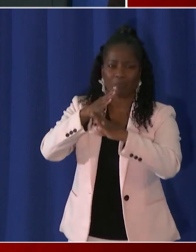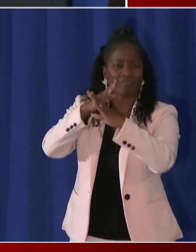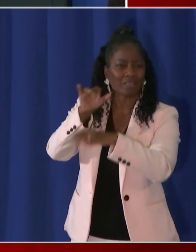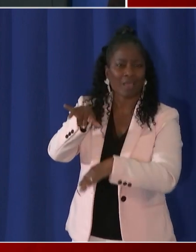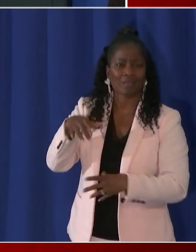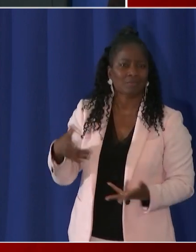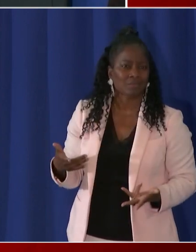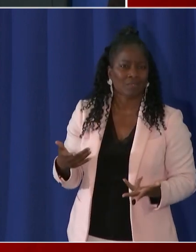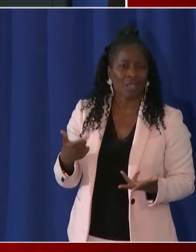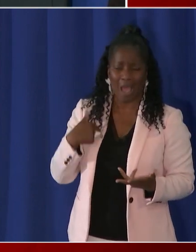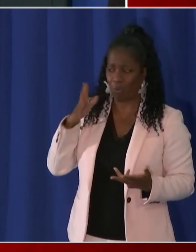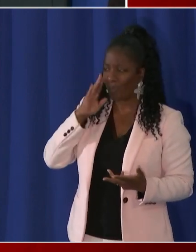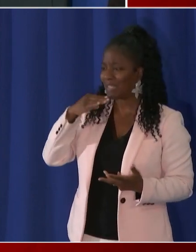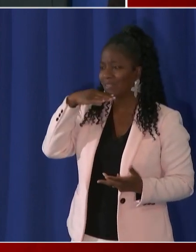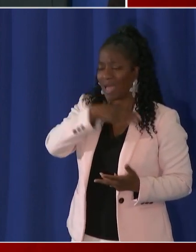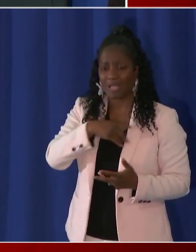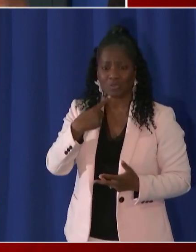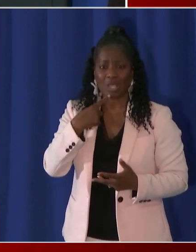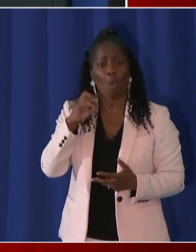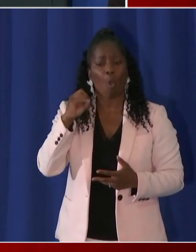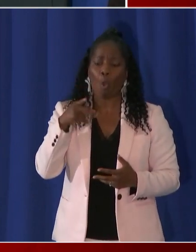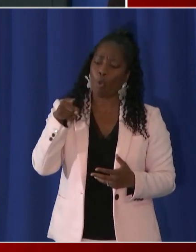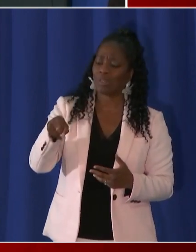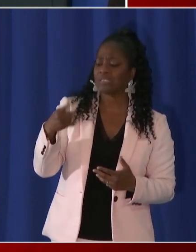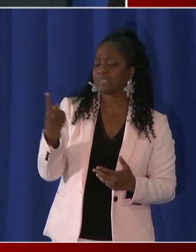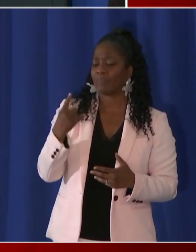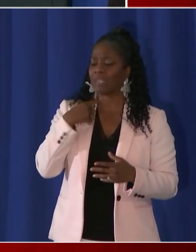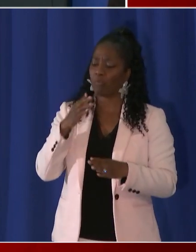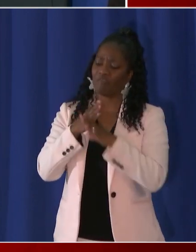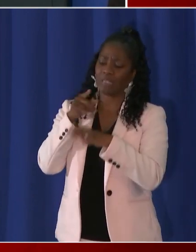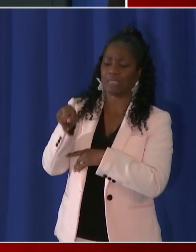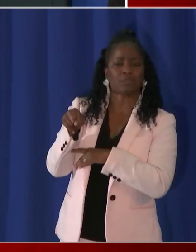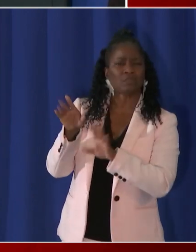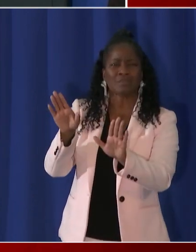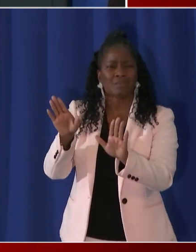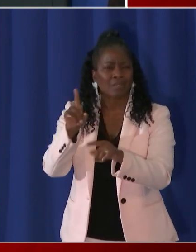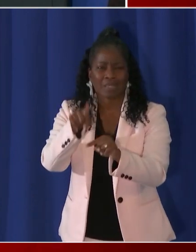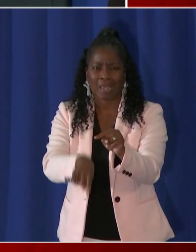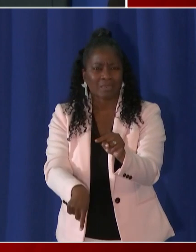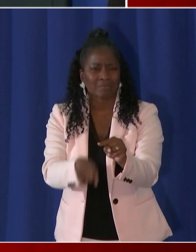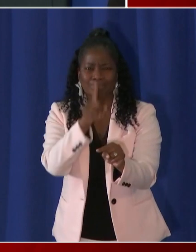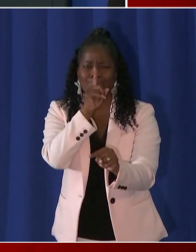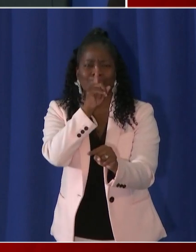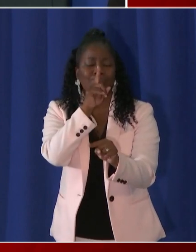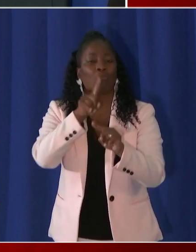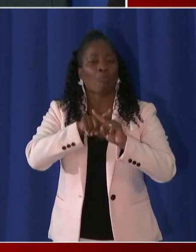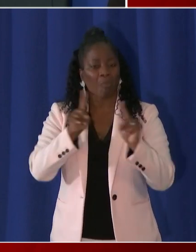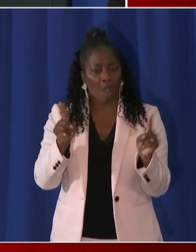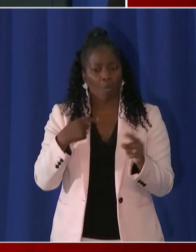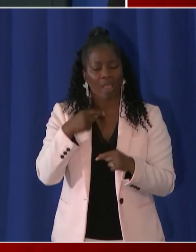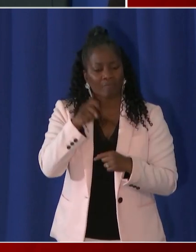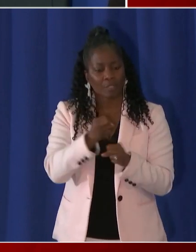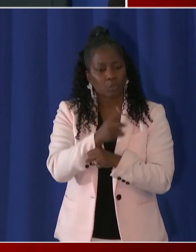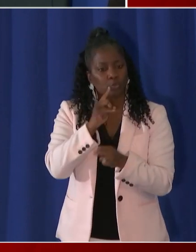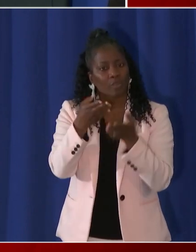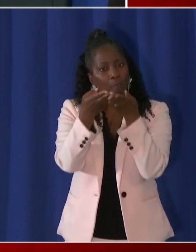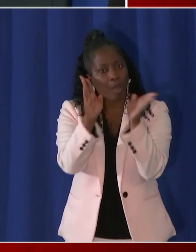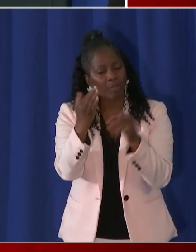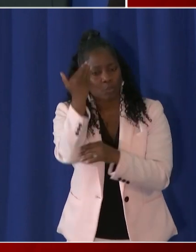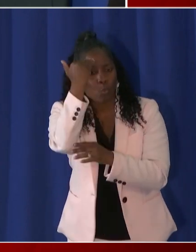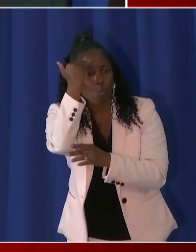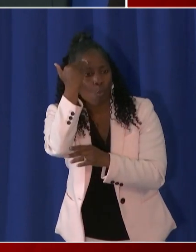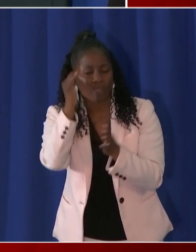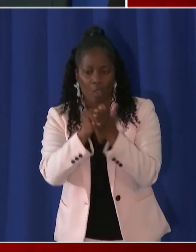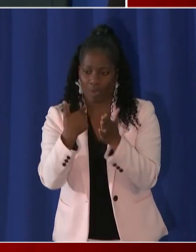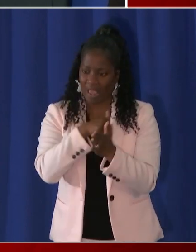that. And I'd be lying to residents if I say, hey, look, this is something that prevents that. I think what we have to see, or what we may have to make sure that the public is aware of, is